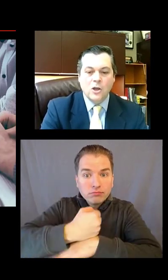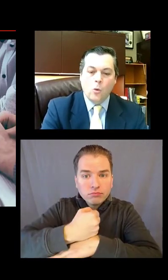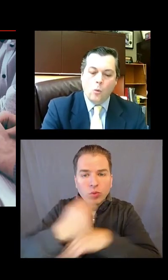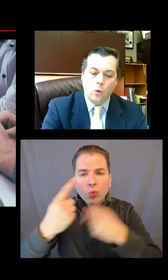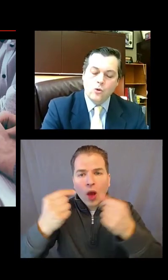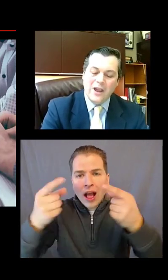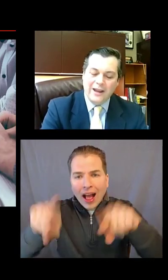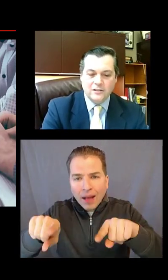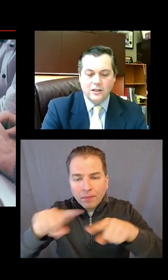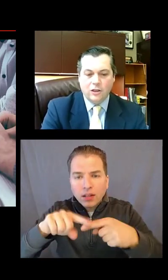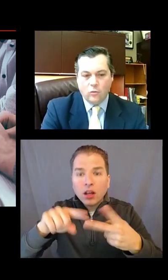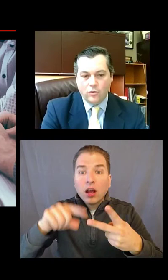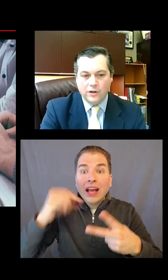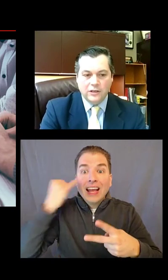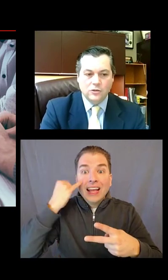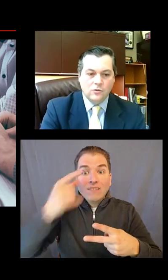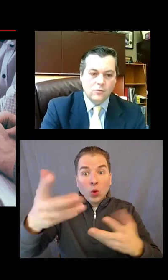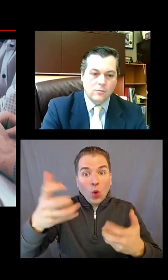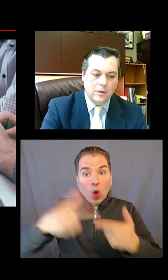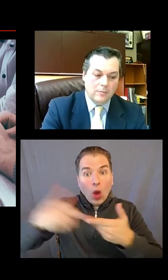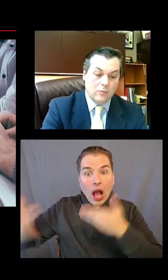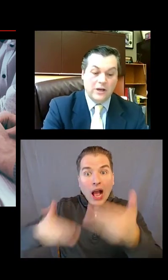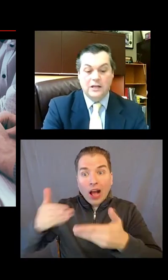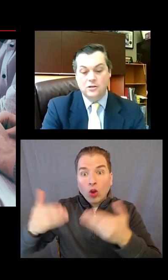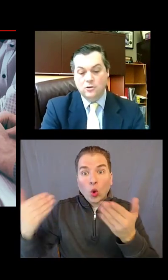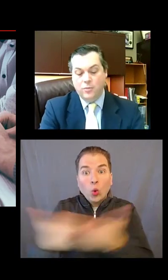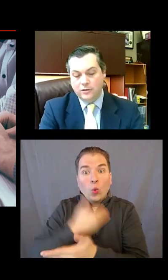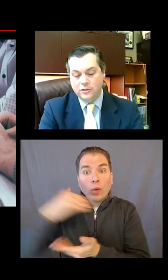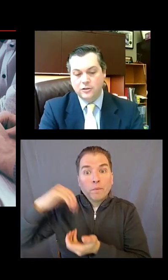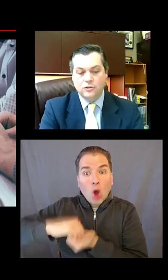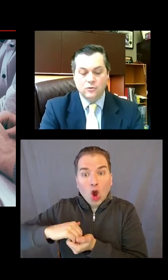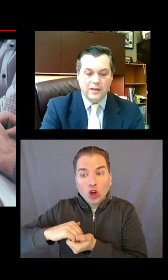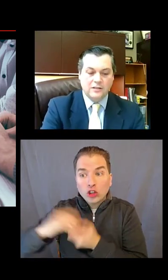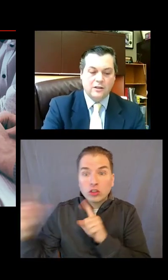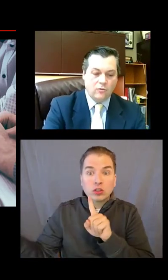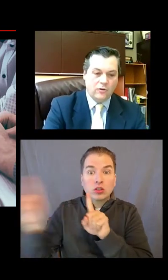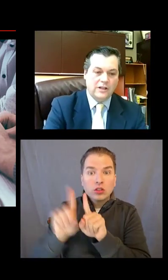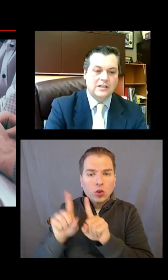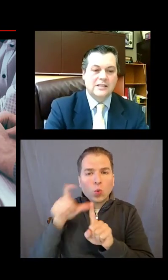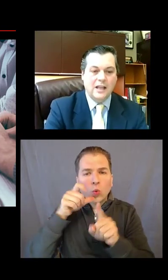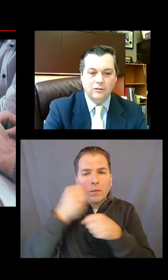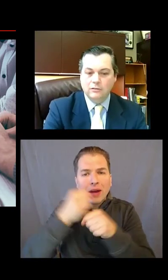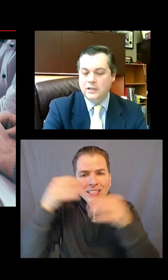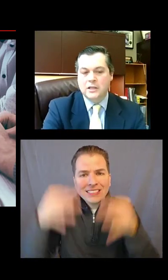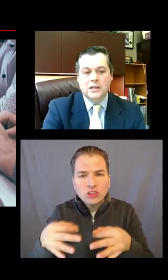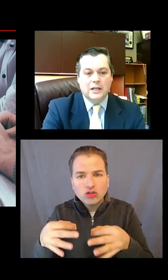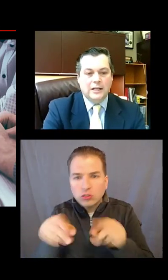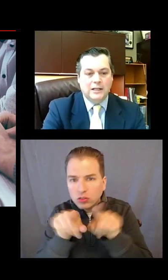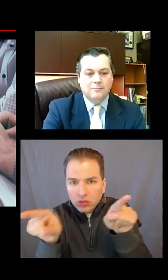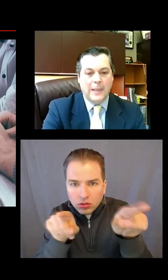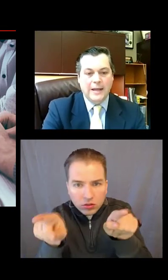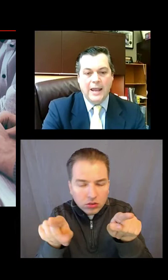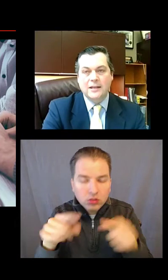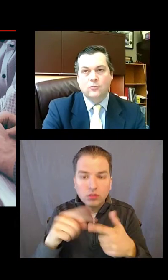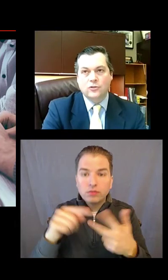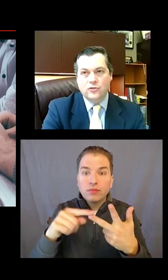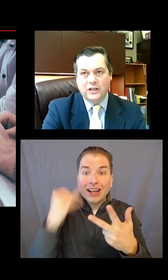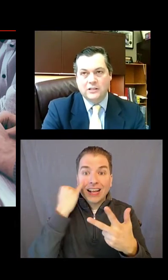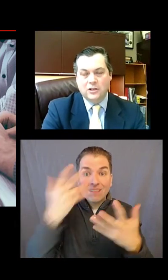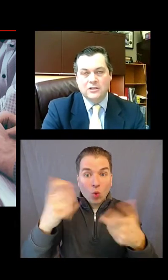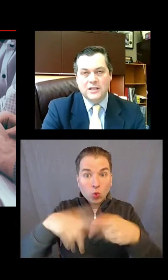dissolved, who has the authority to bring in new partners, who has the authority to sell, and